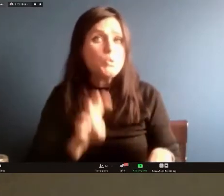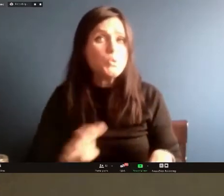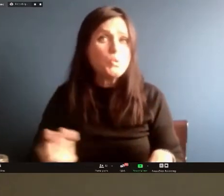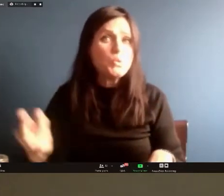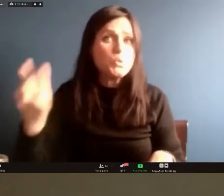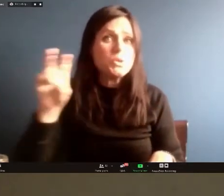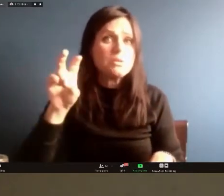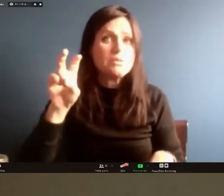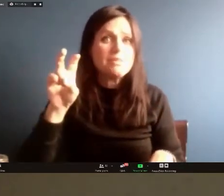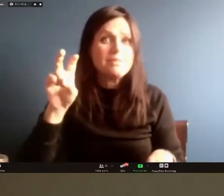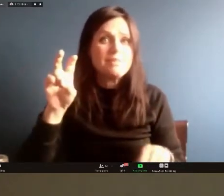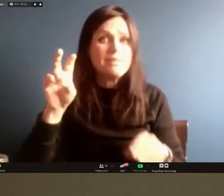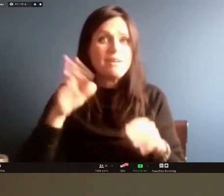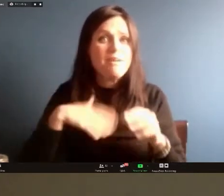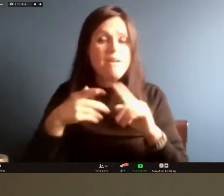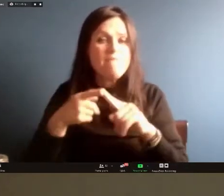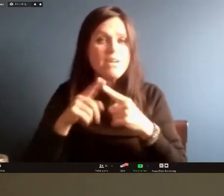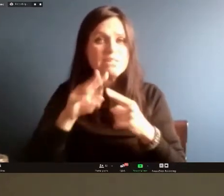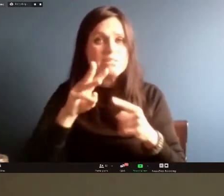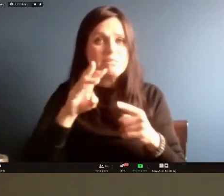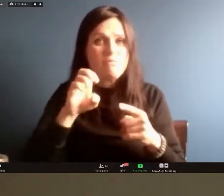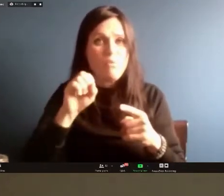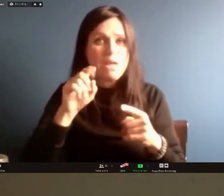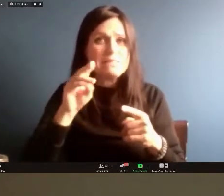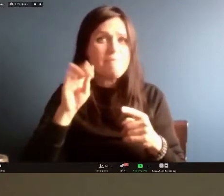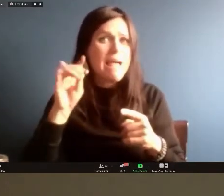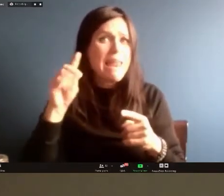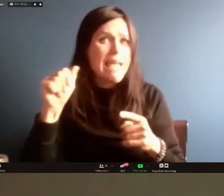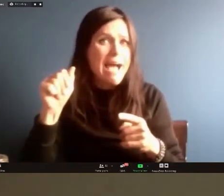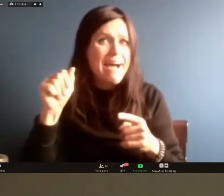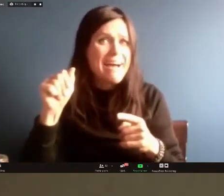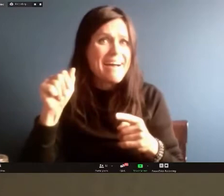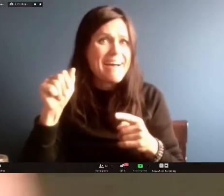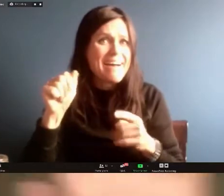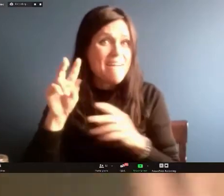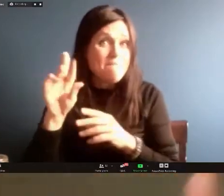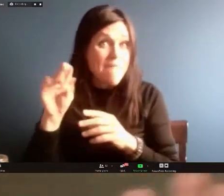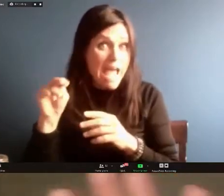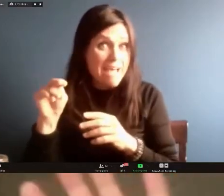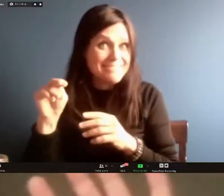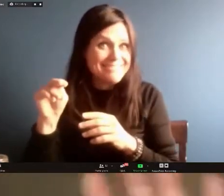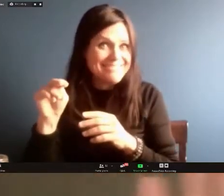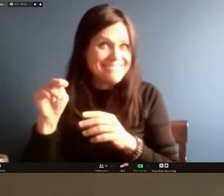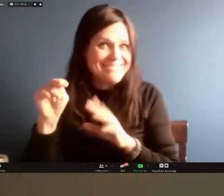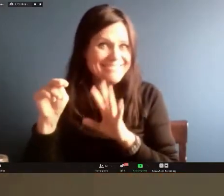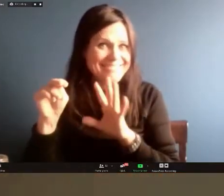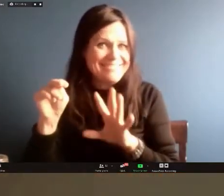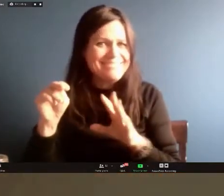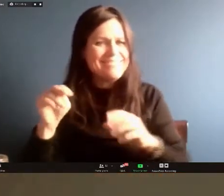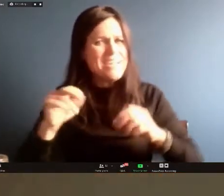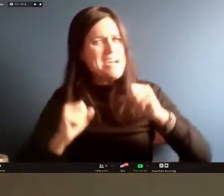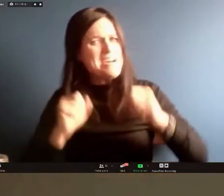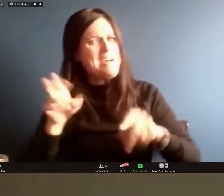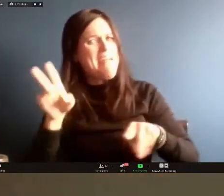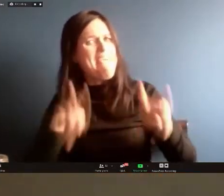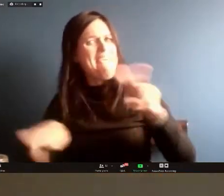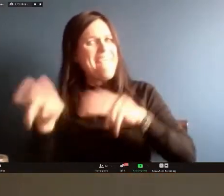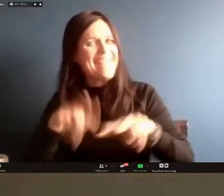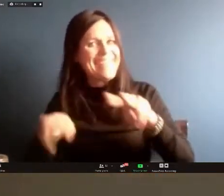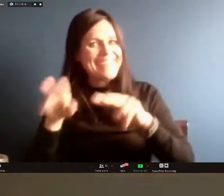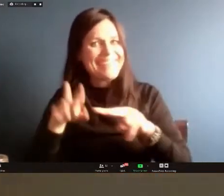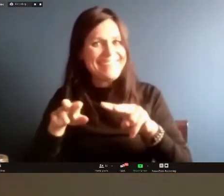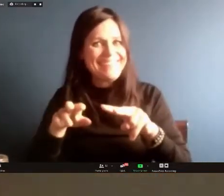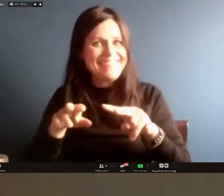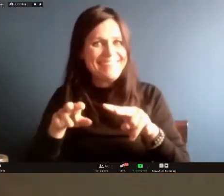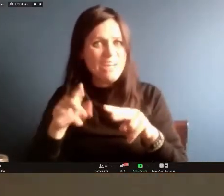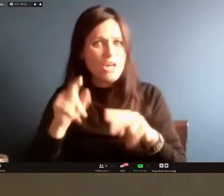friend's Westphalia van, so that I could really understand what the space was like. I mean, they're remarkably